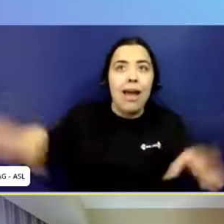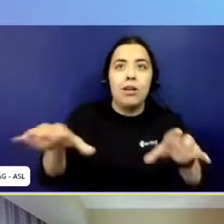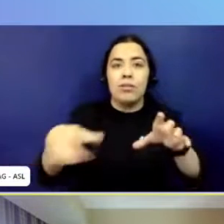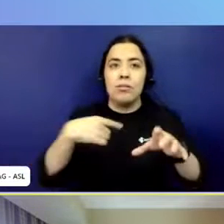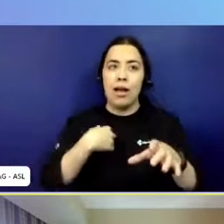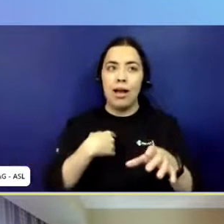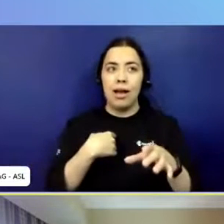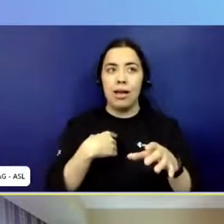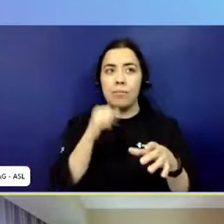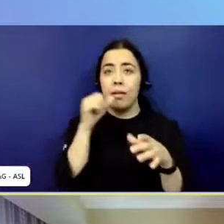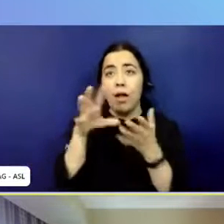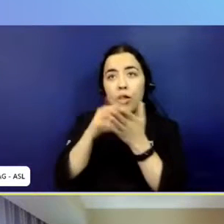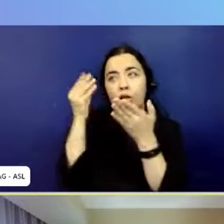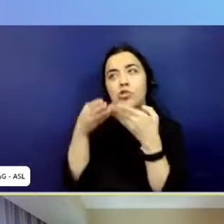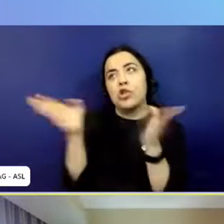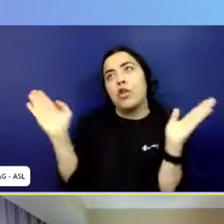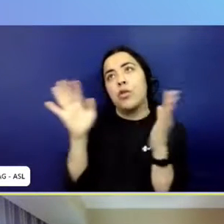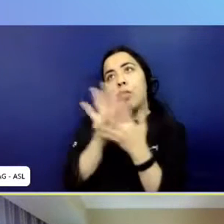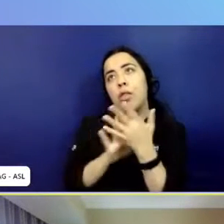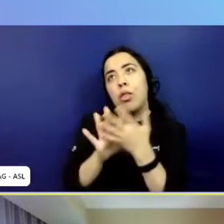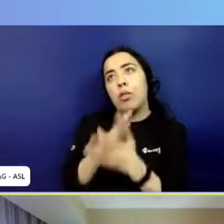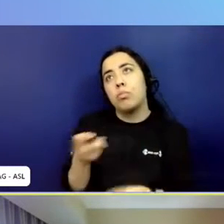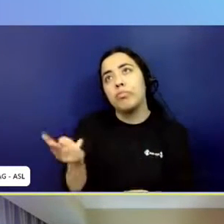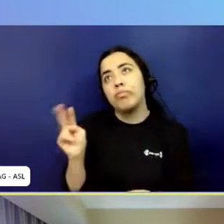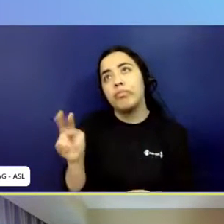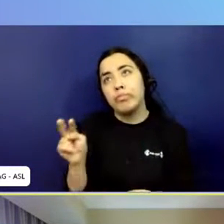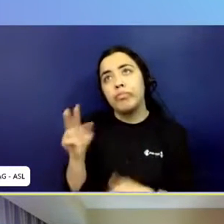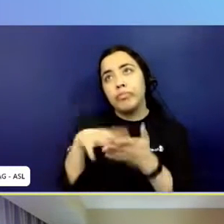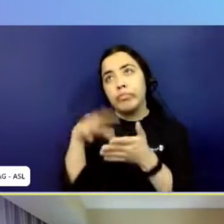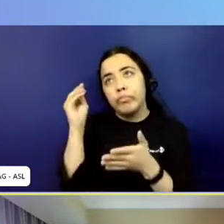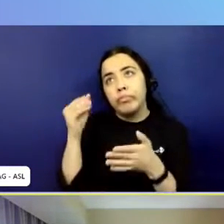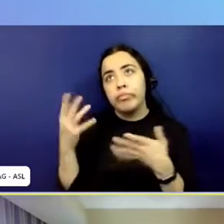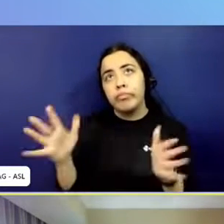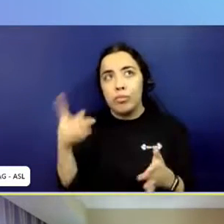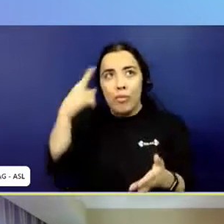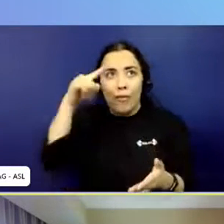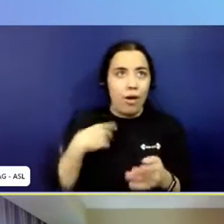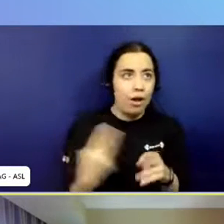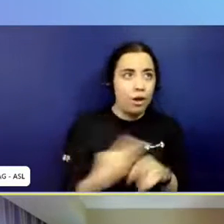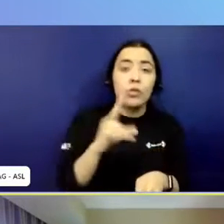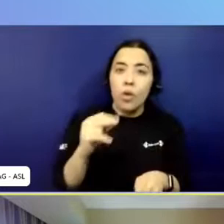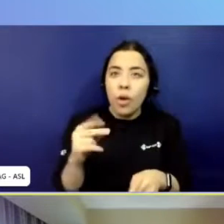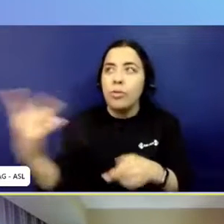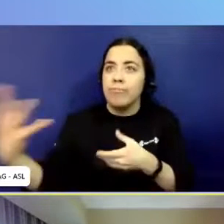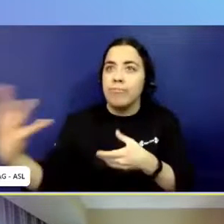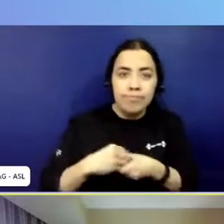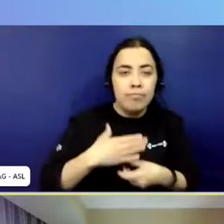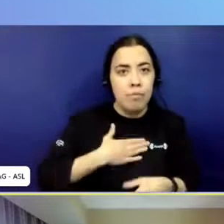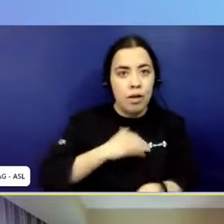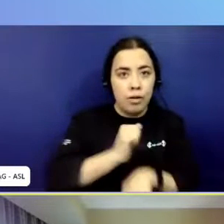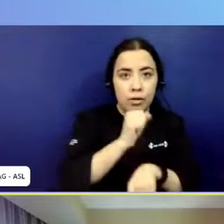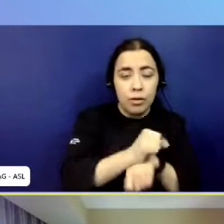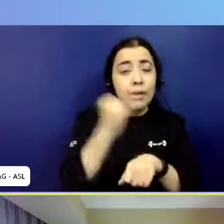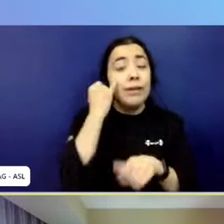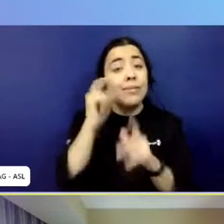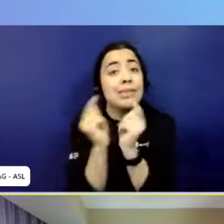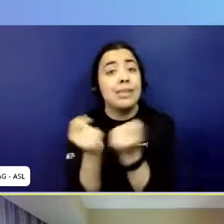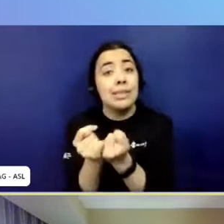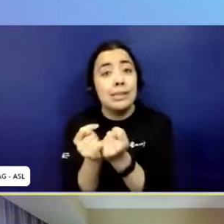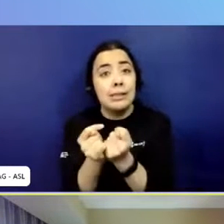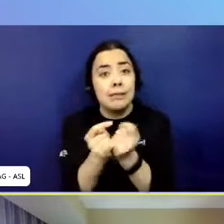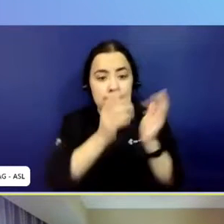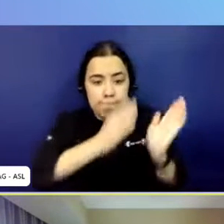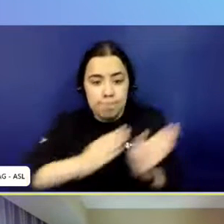nature. So an example, if the team's roadmap does not include any kind of